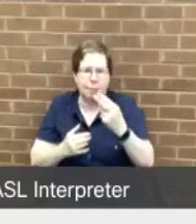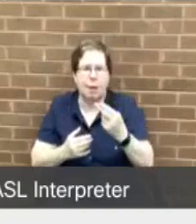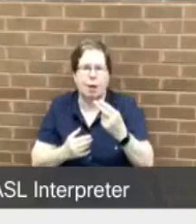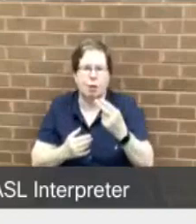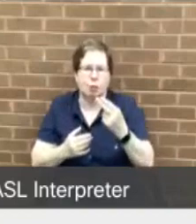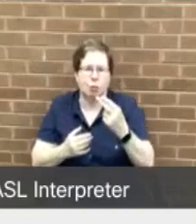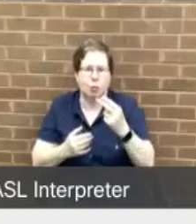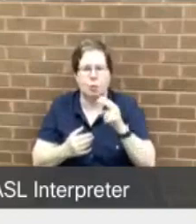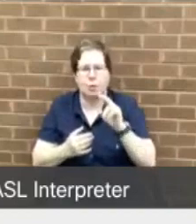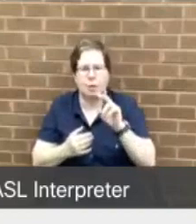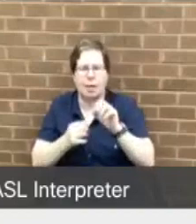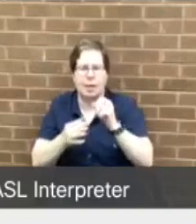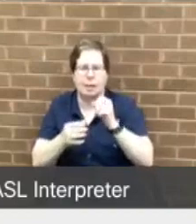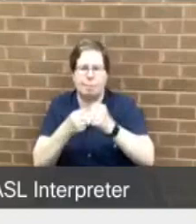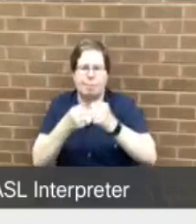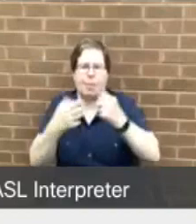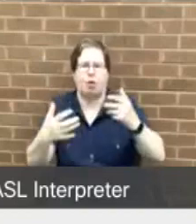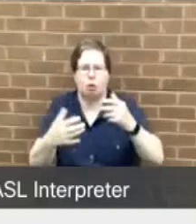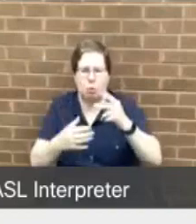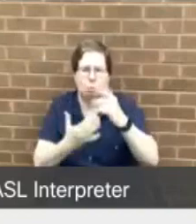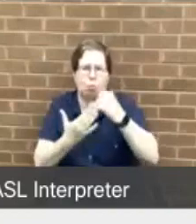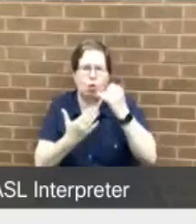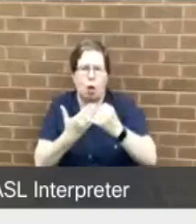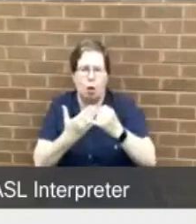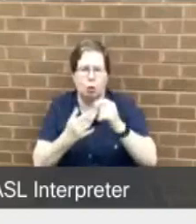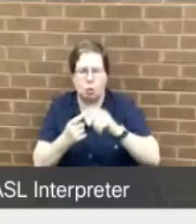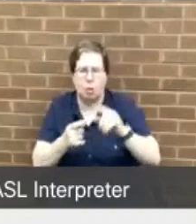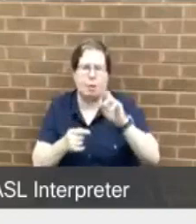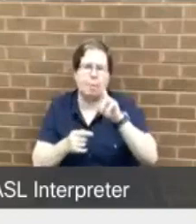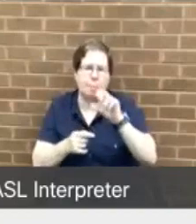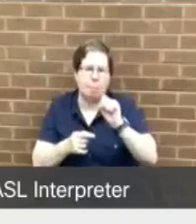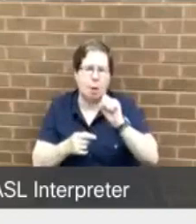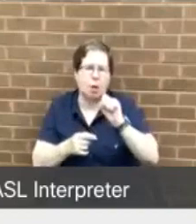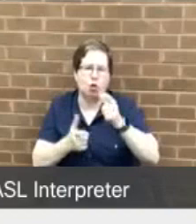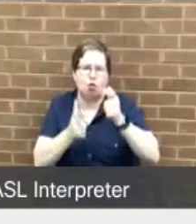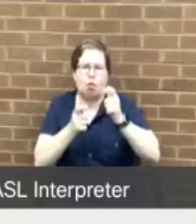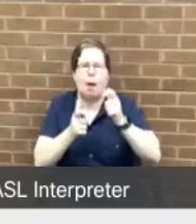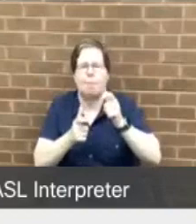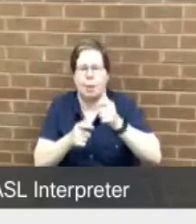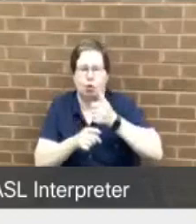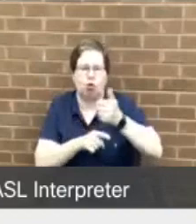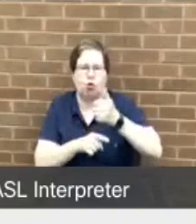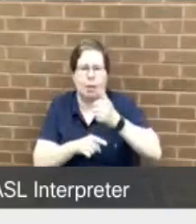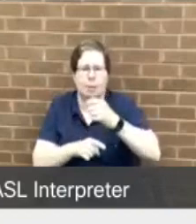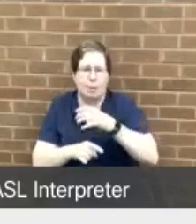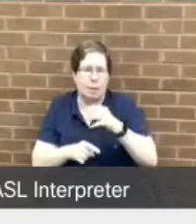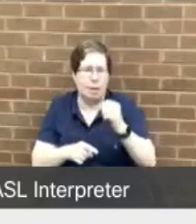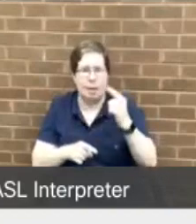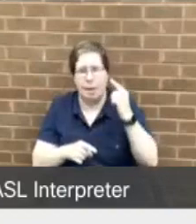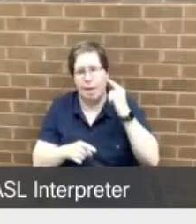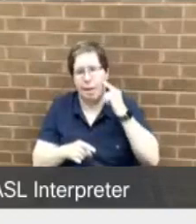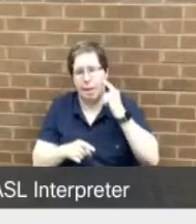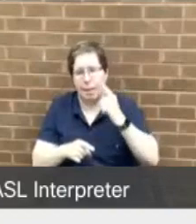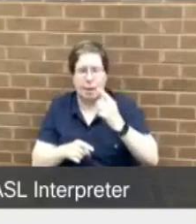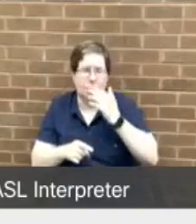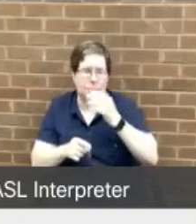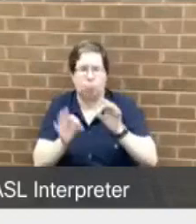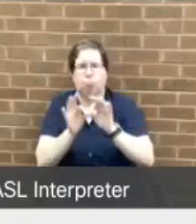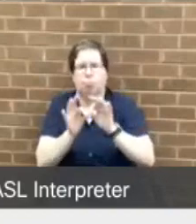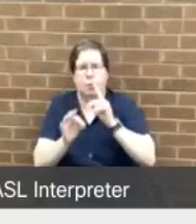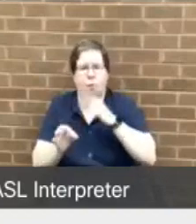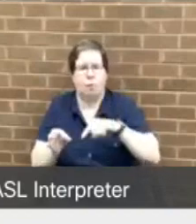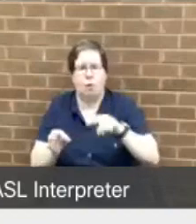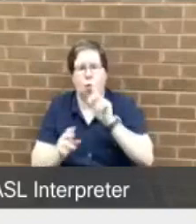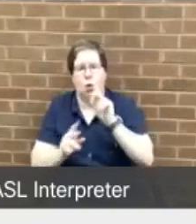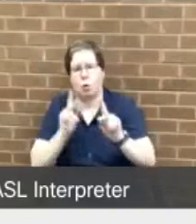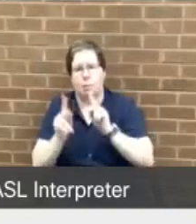extension project coming out of Montgomery County and bus rapid transit. I think it's a useful means for many of our residents